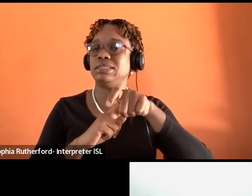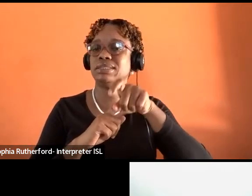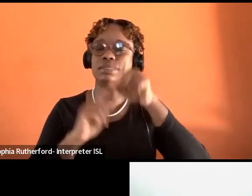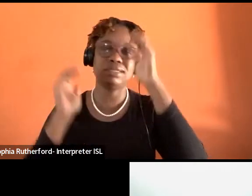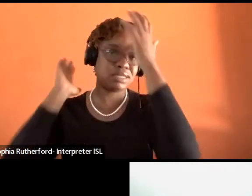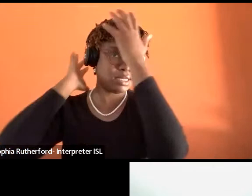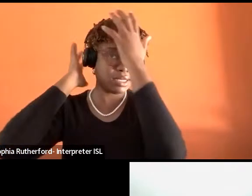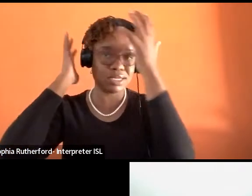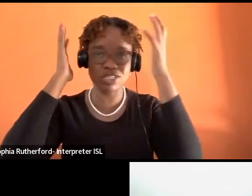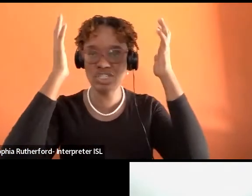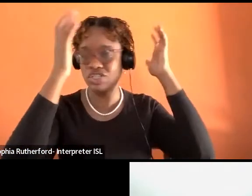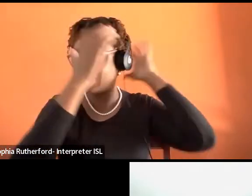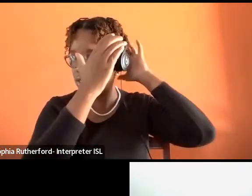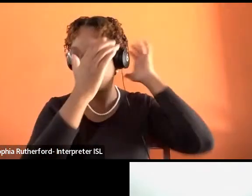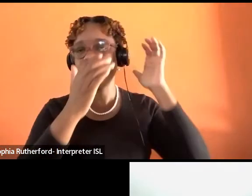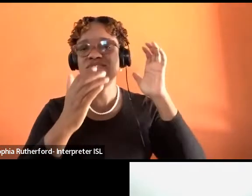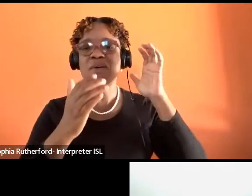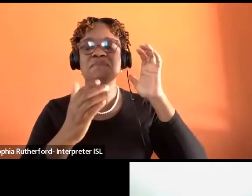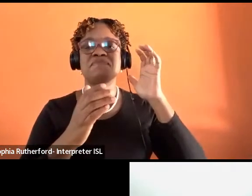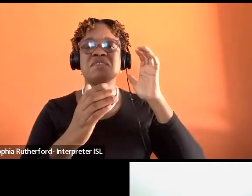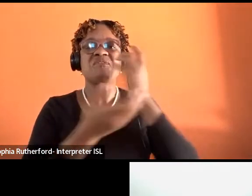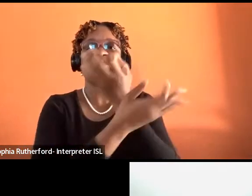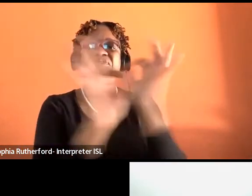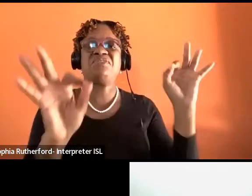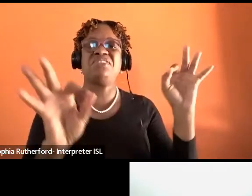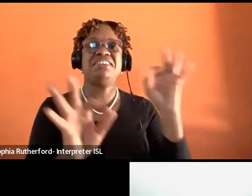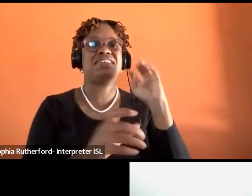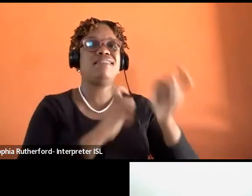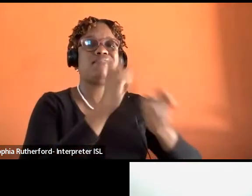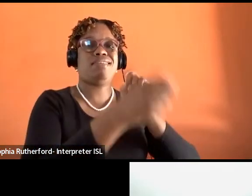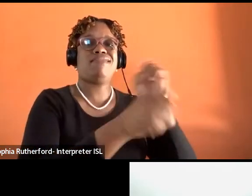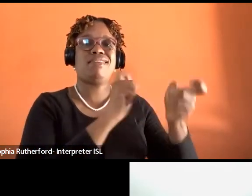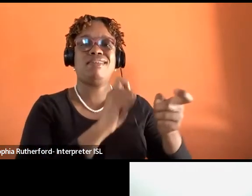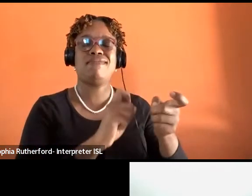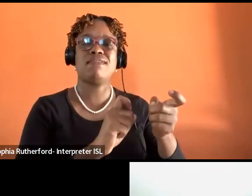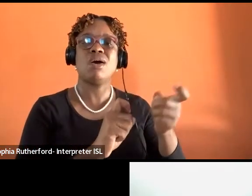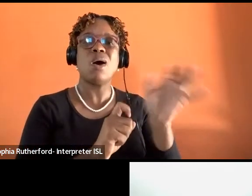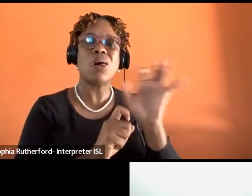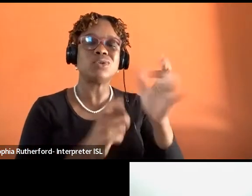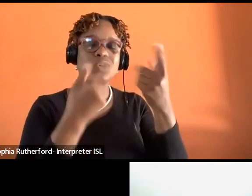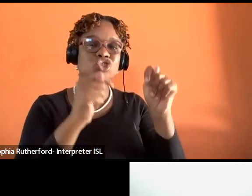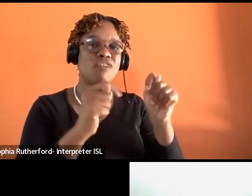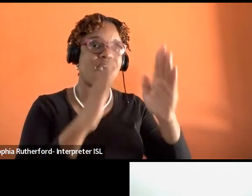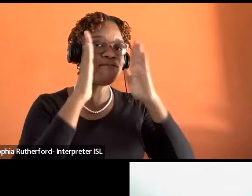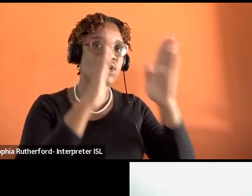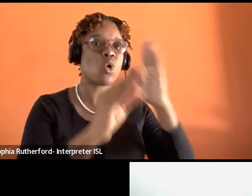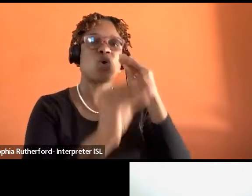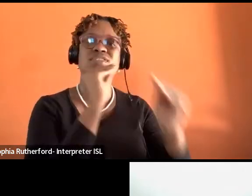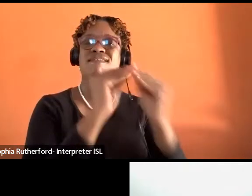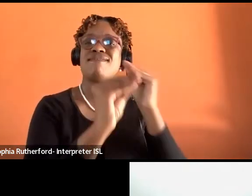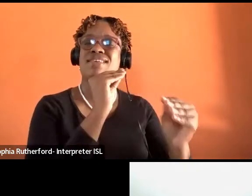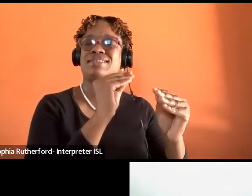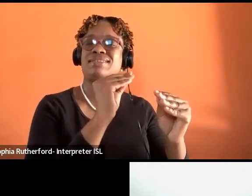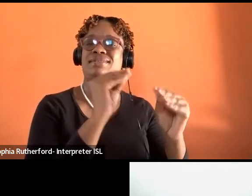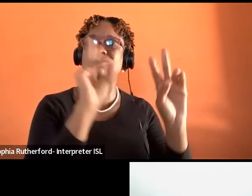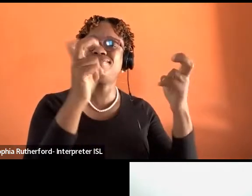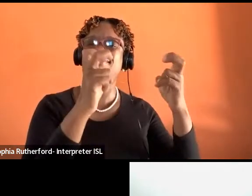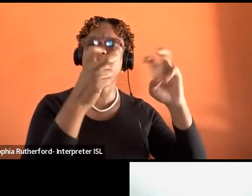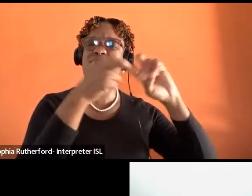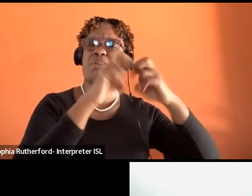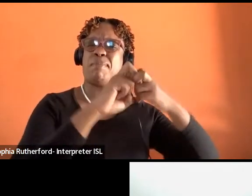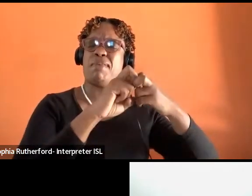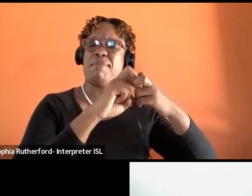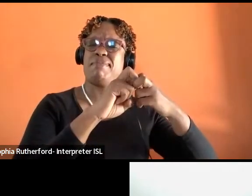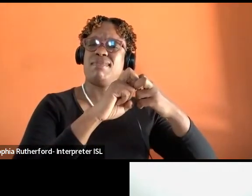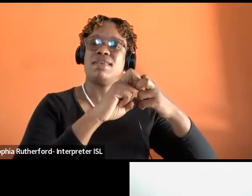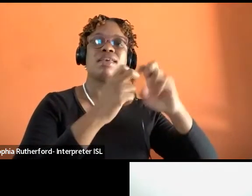and medical models are relating to disability to a more progressive human rights